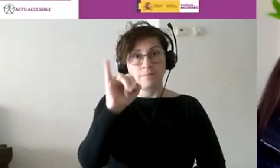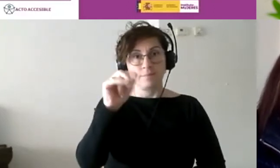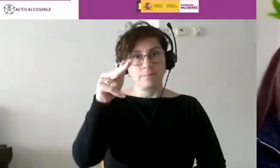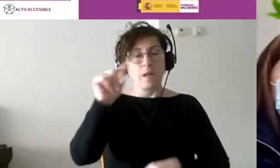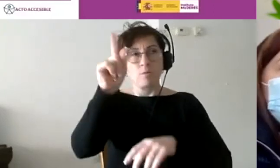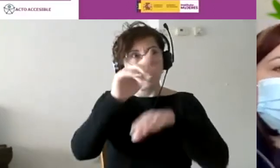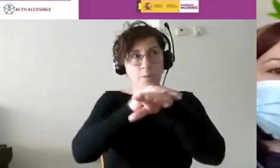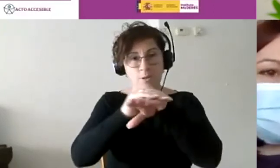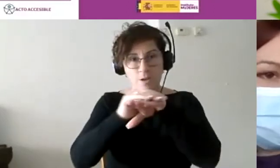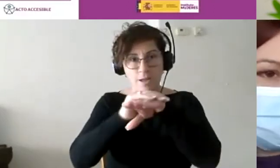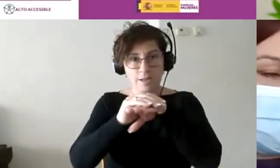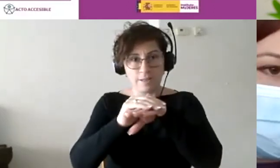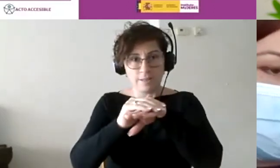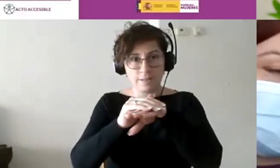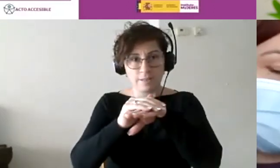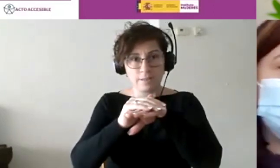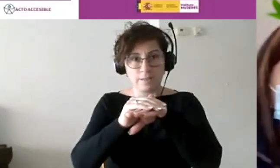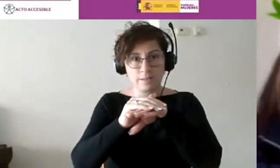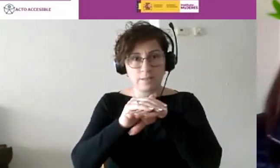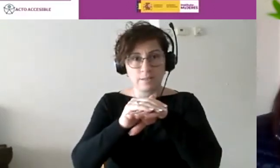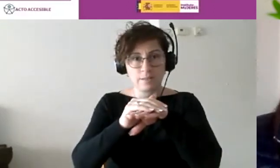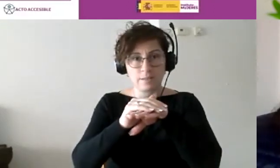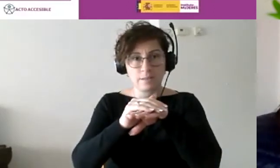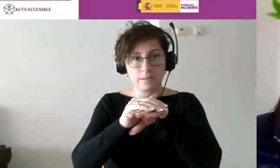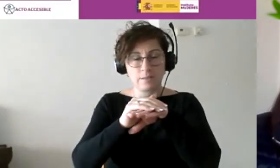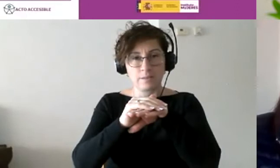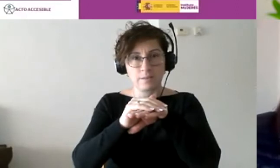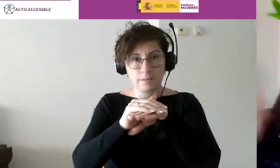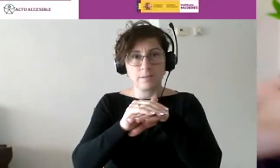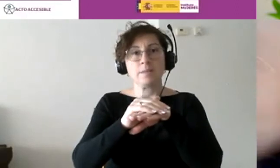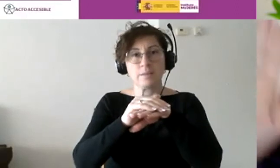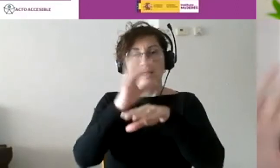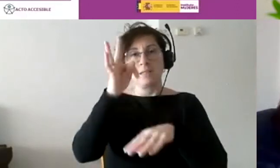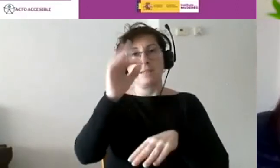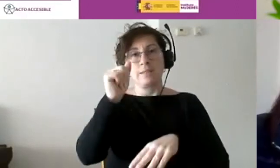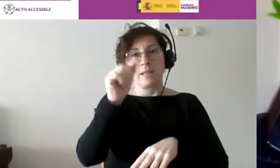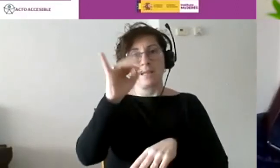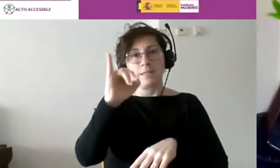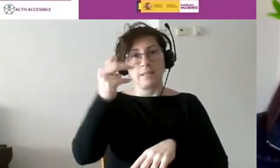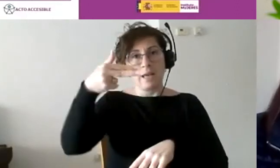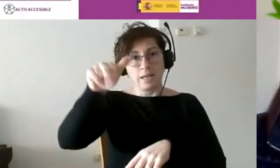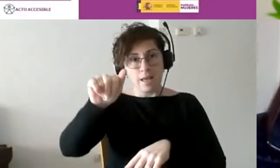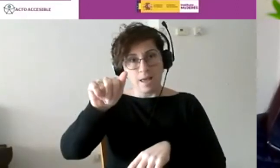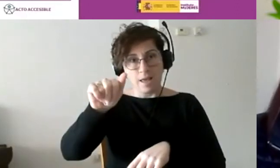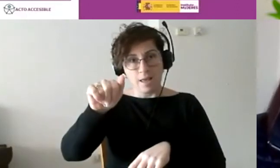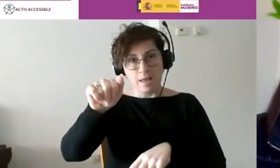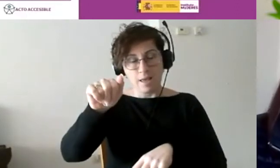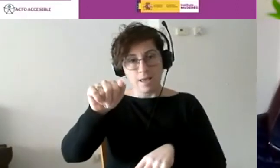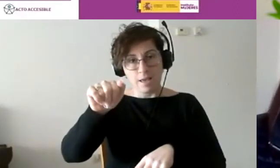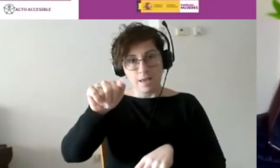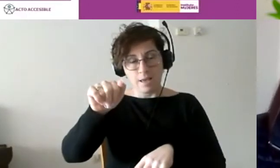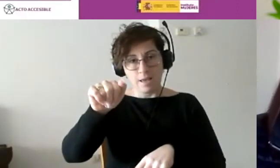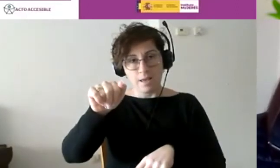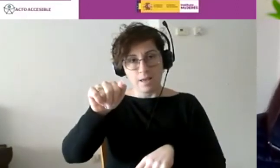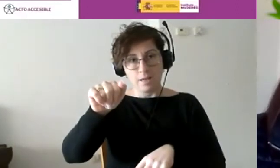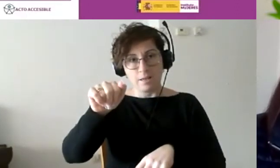Barantsova. And Tetiana, perhaps you can tell us exactly how you think we can help